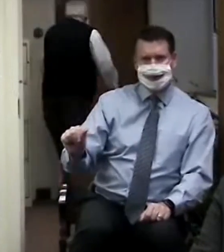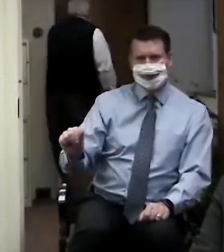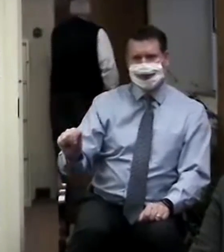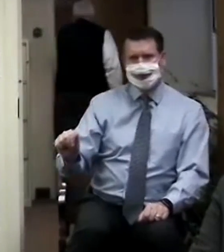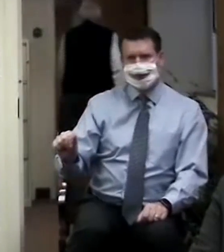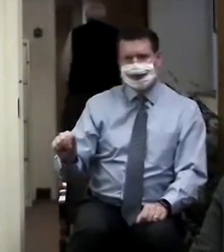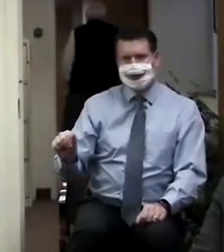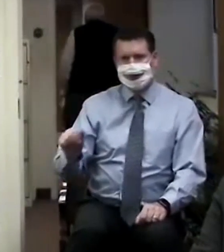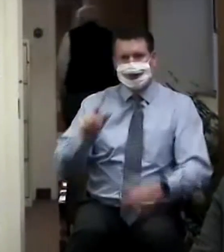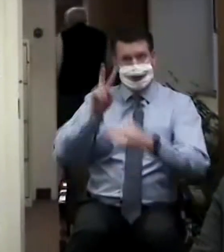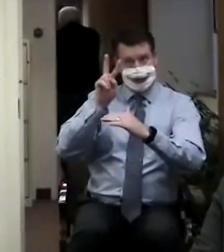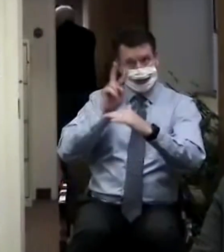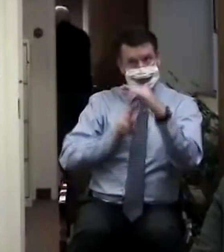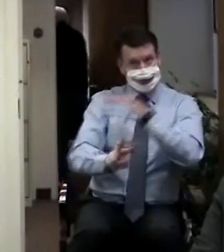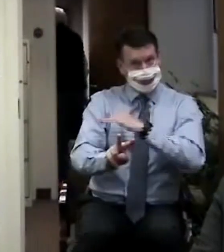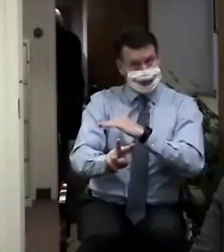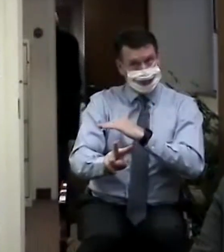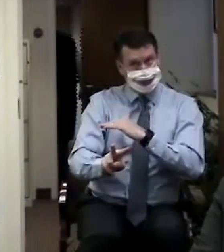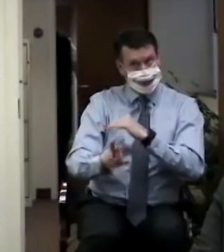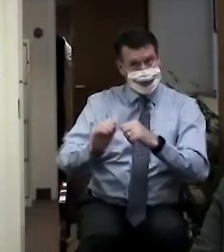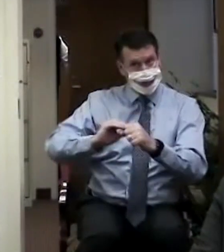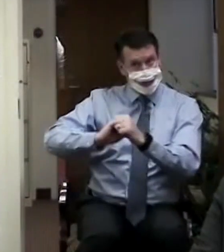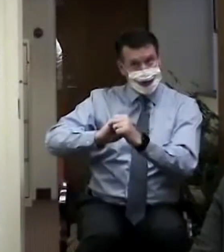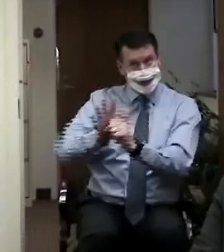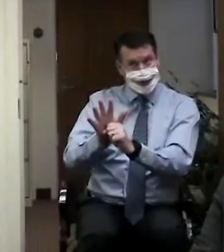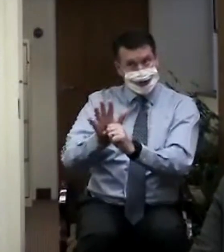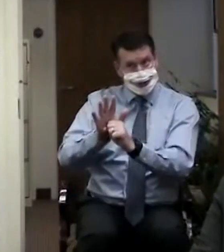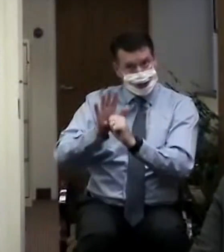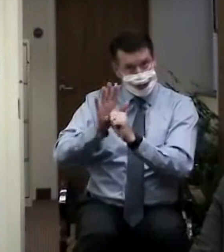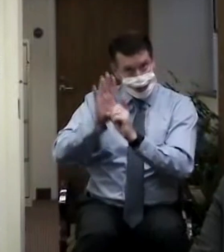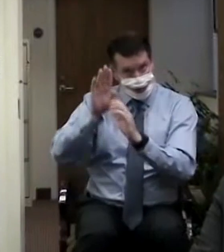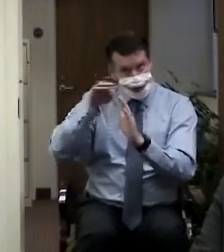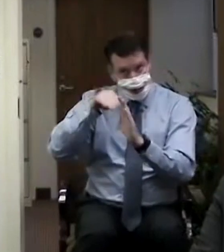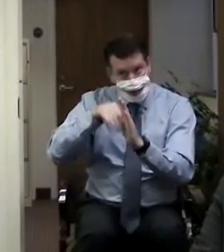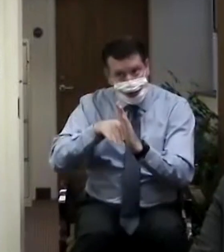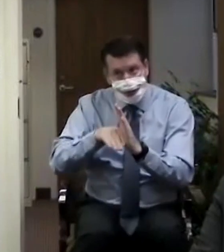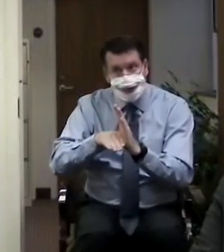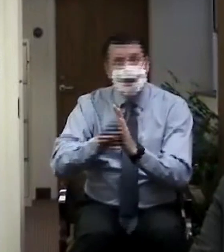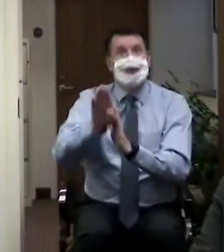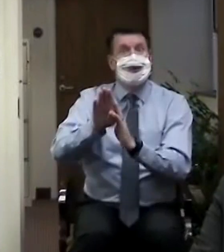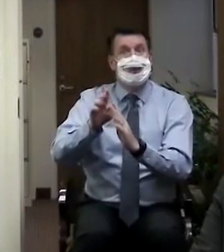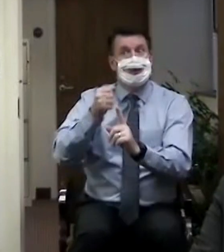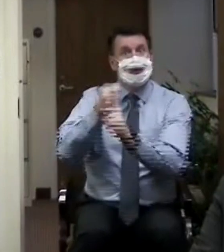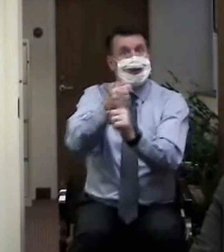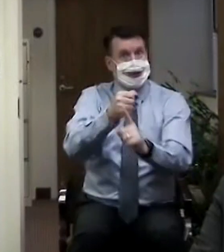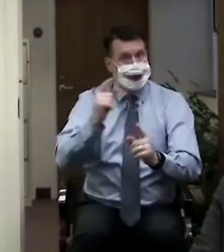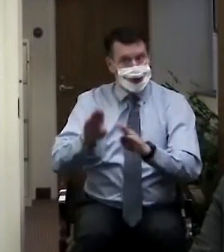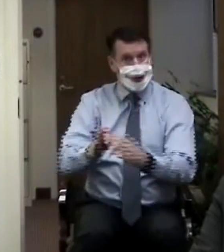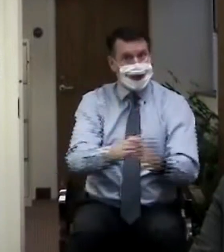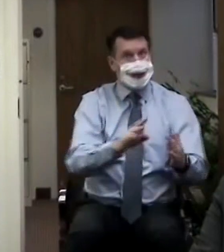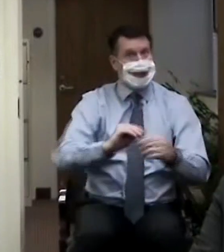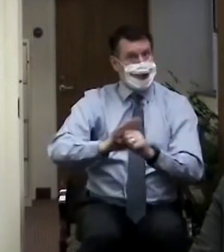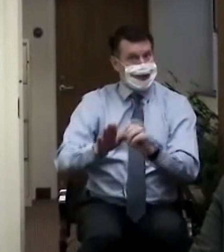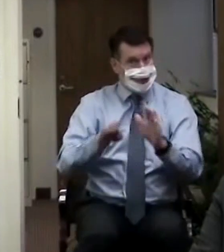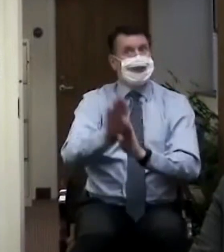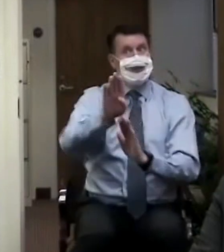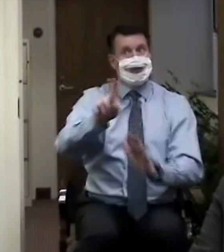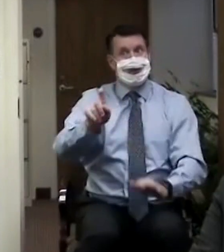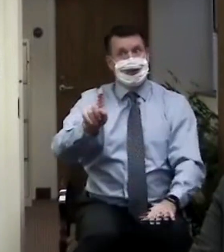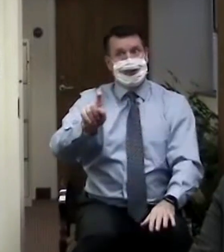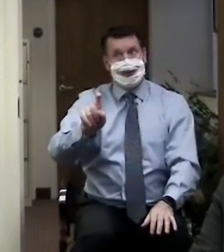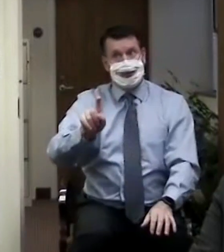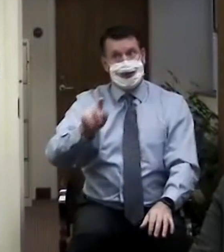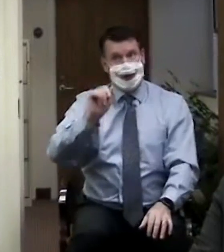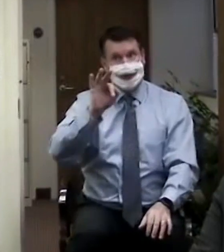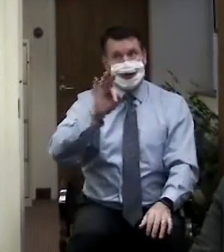And how, if that is the case, how could that affect what you're talking about today with furloughs?